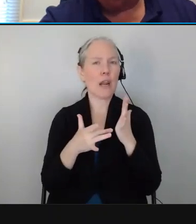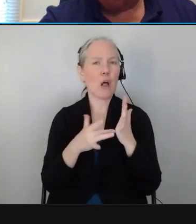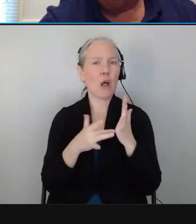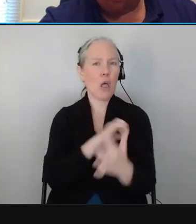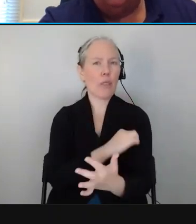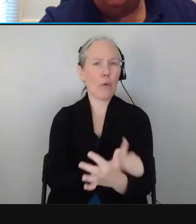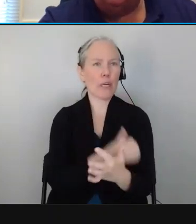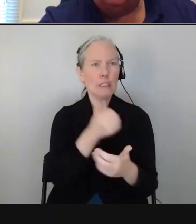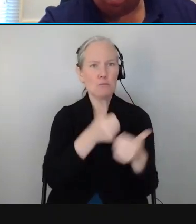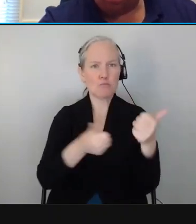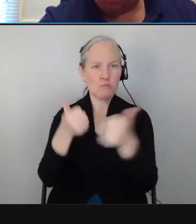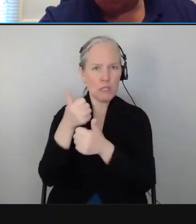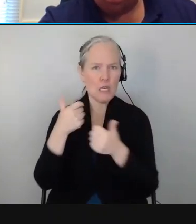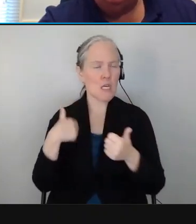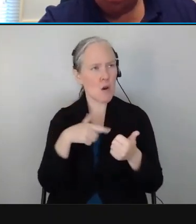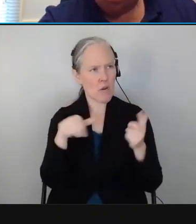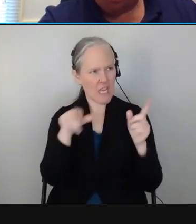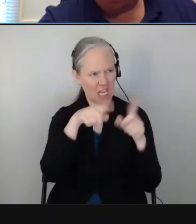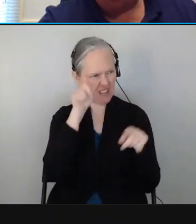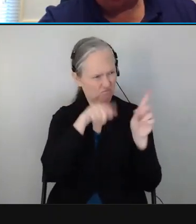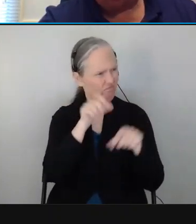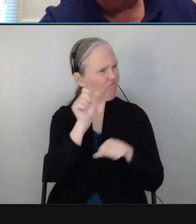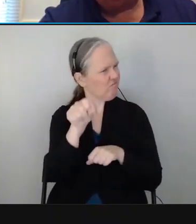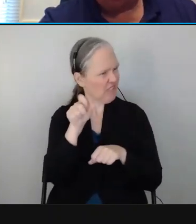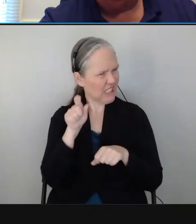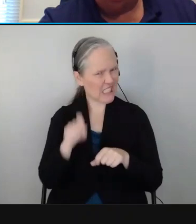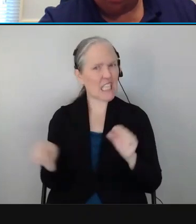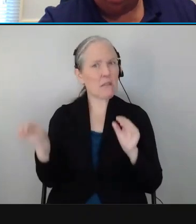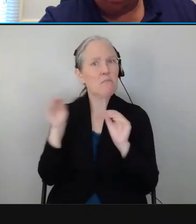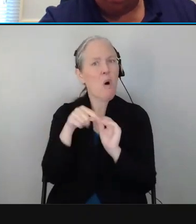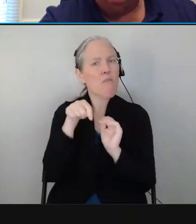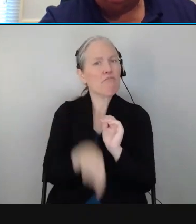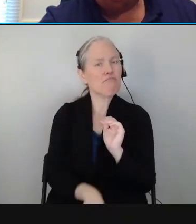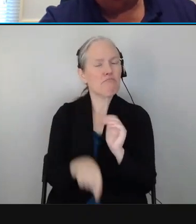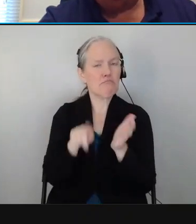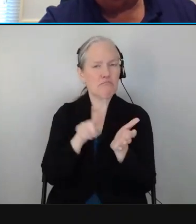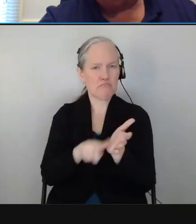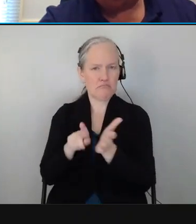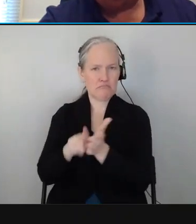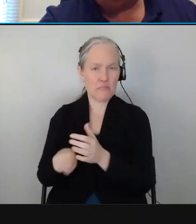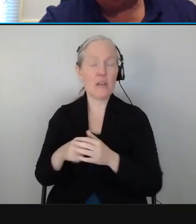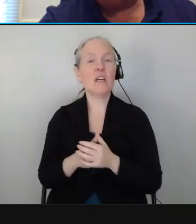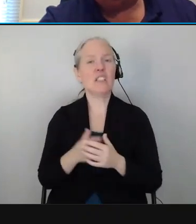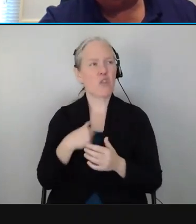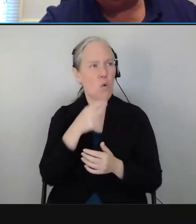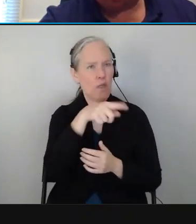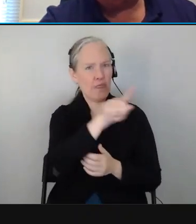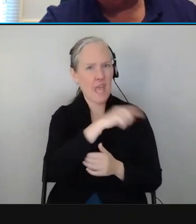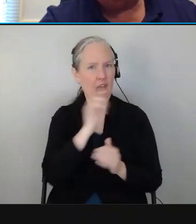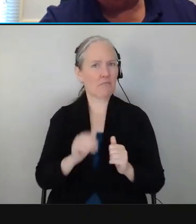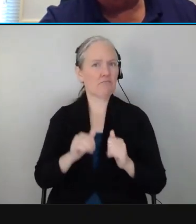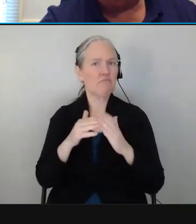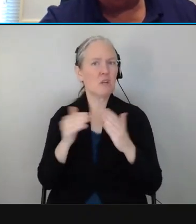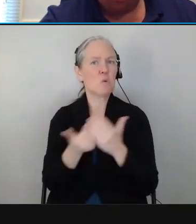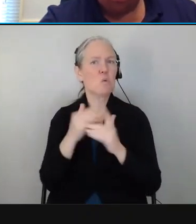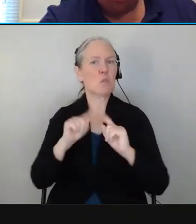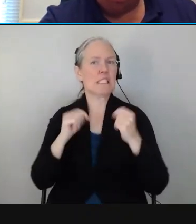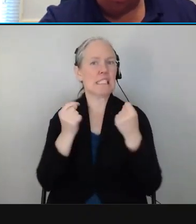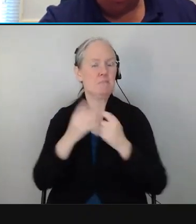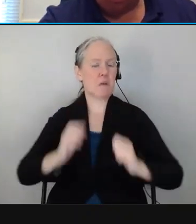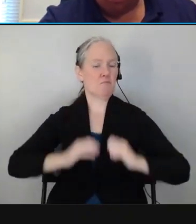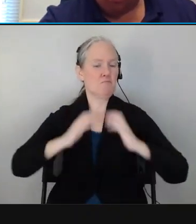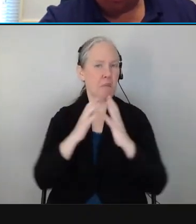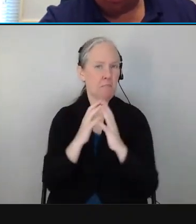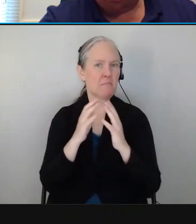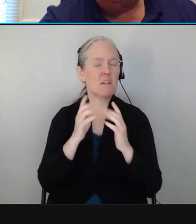of some further study. So they commissioned a team of multidisciplinary experts to kind of examine this. And